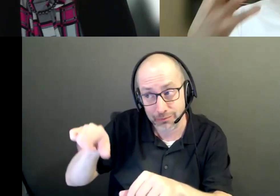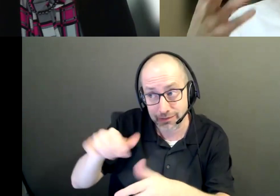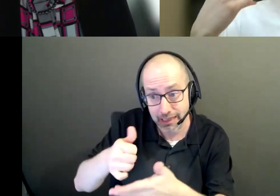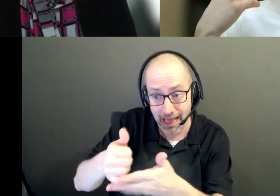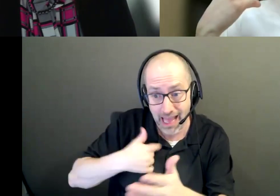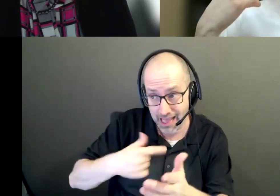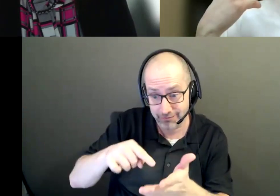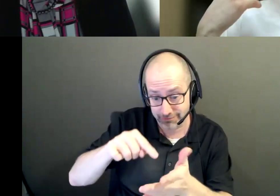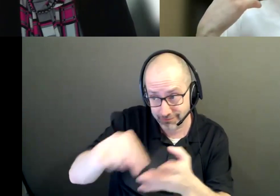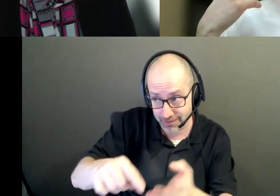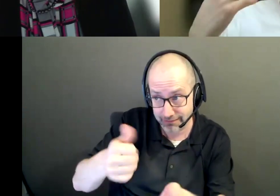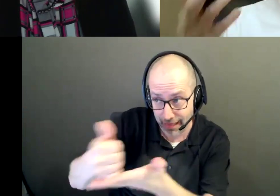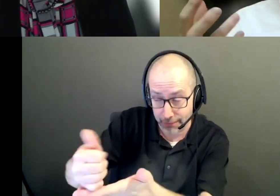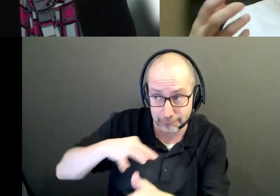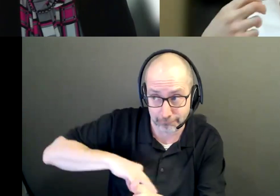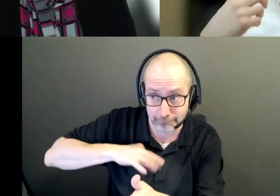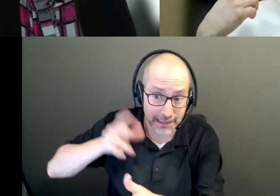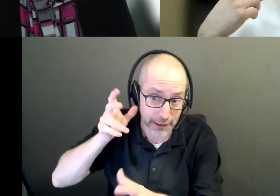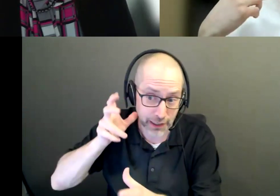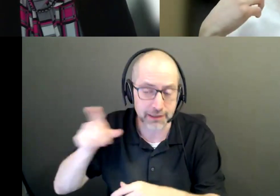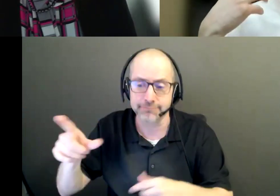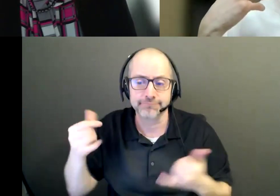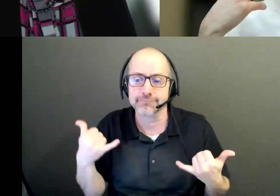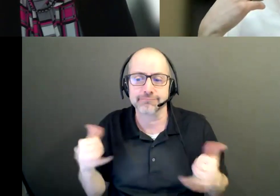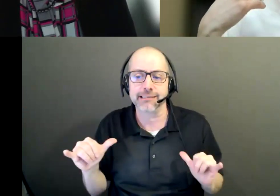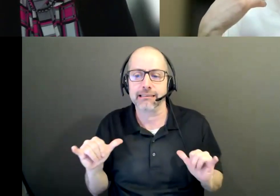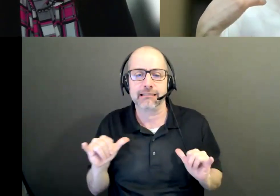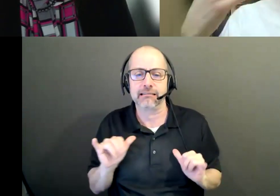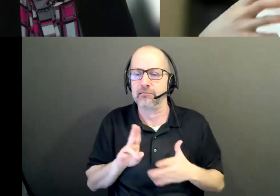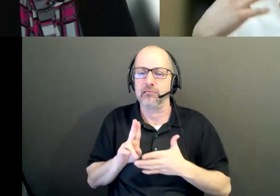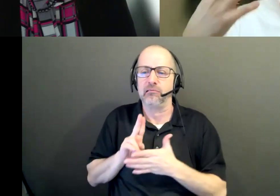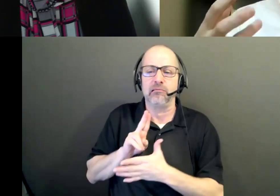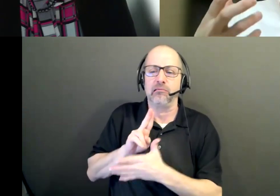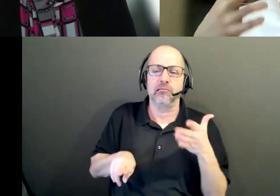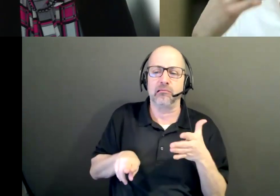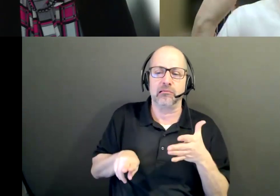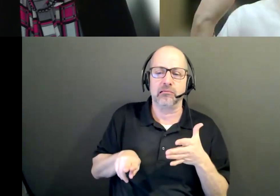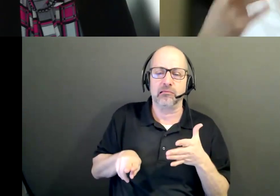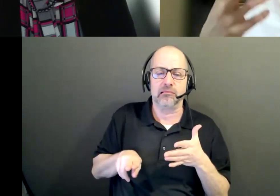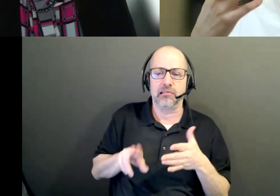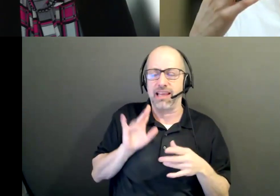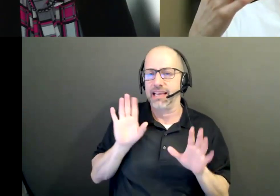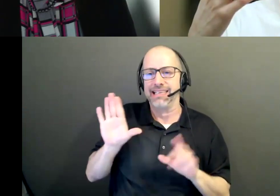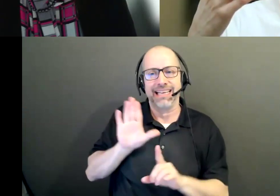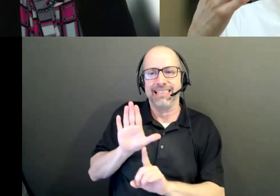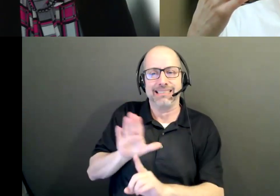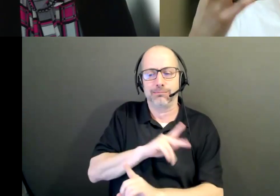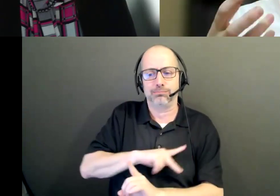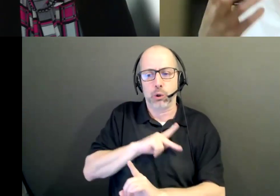He still had that bias or that personal opinion that his